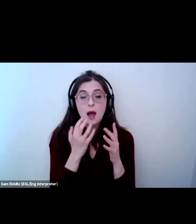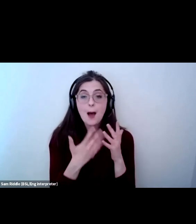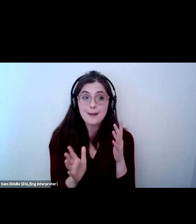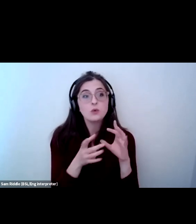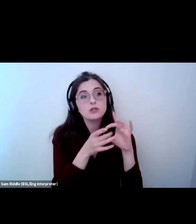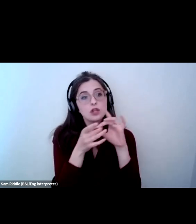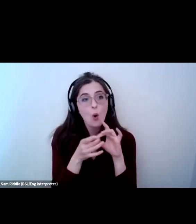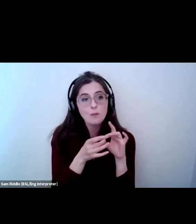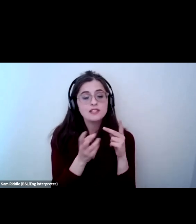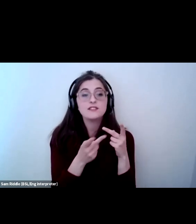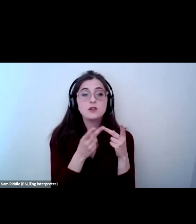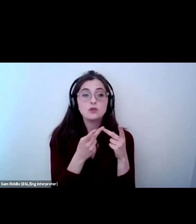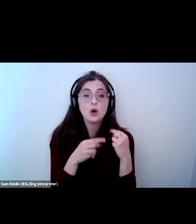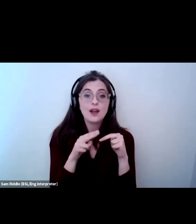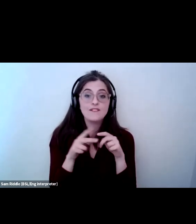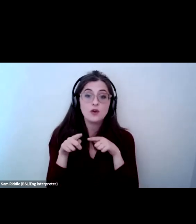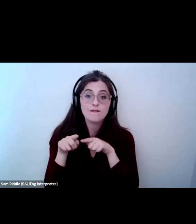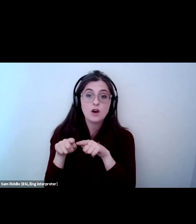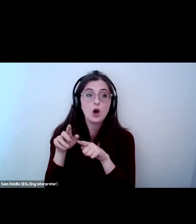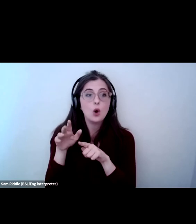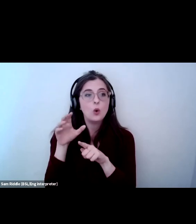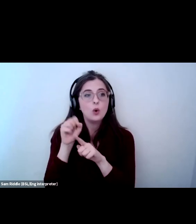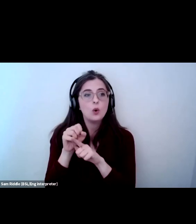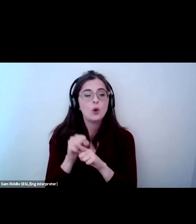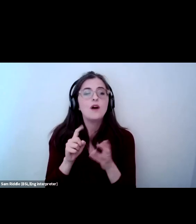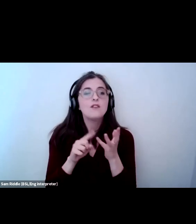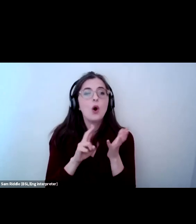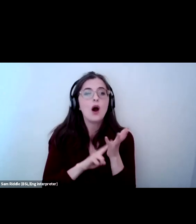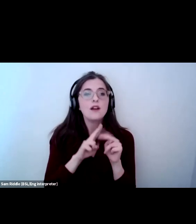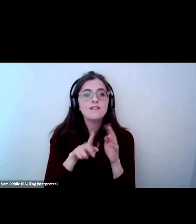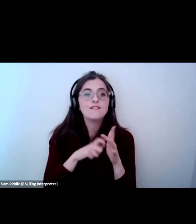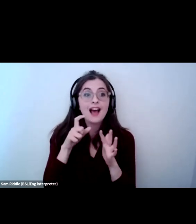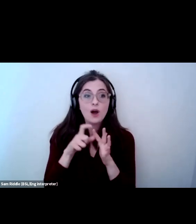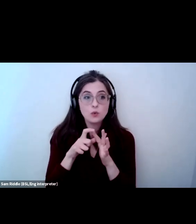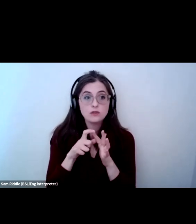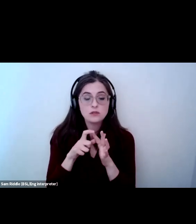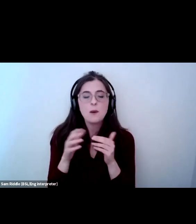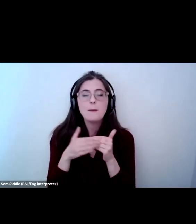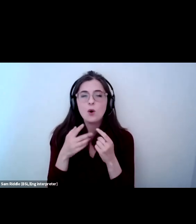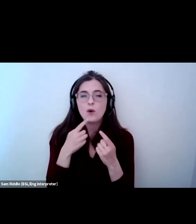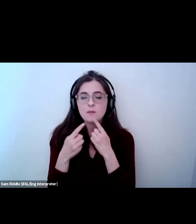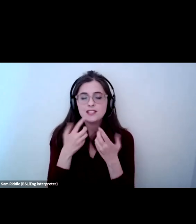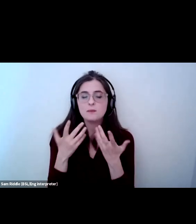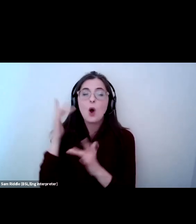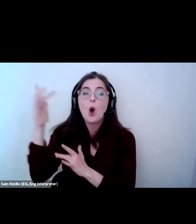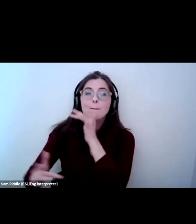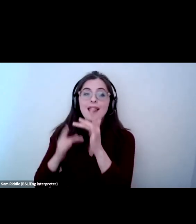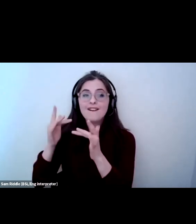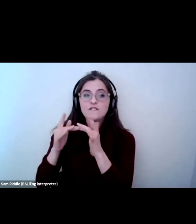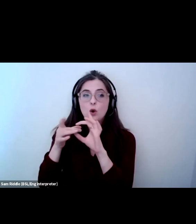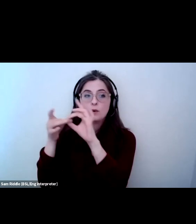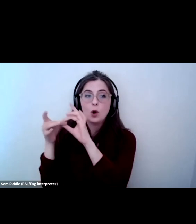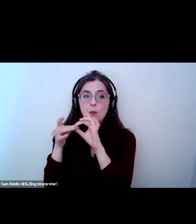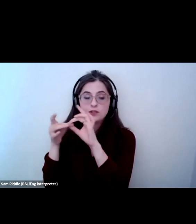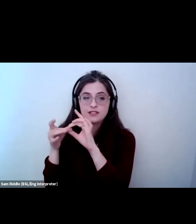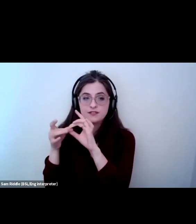also if you follow the links for Unfound, there'll be details about more information about platform cooperatives. And do